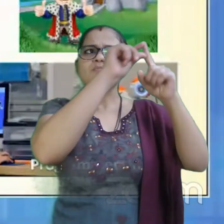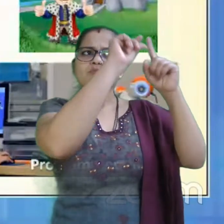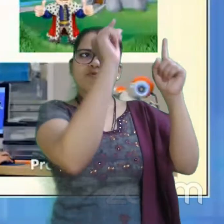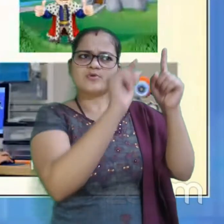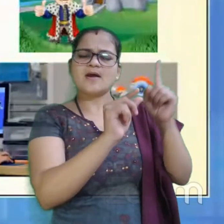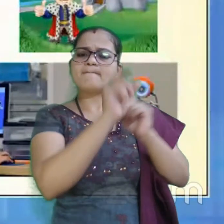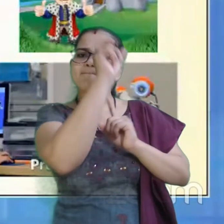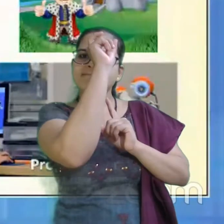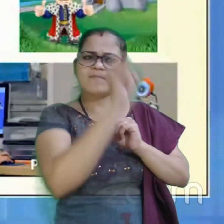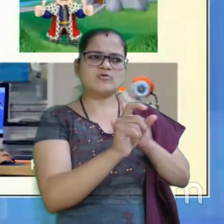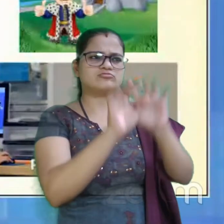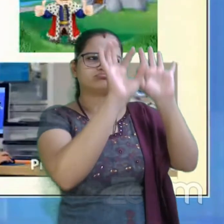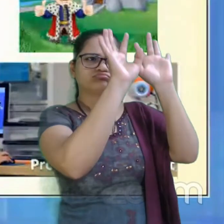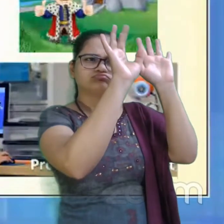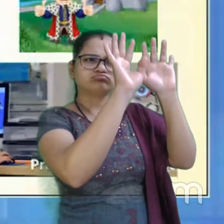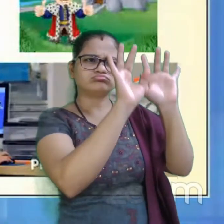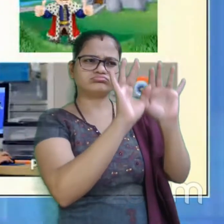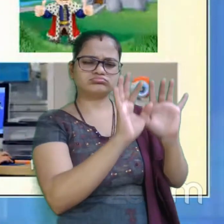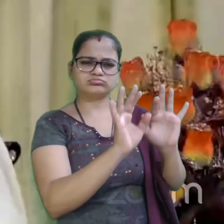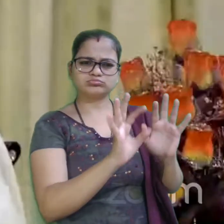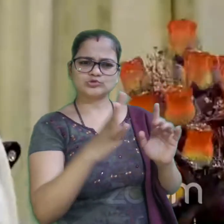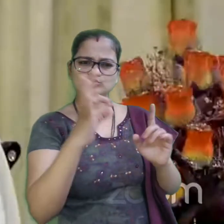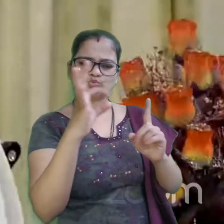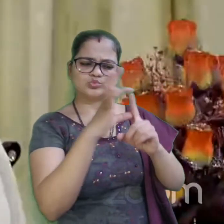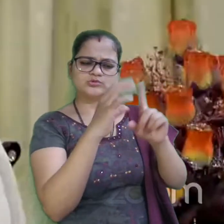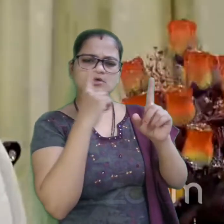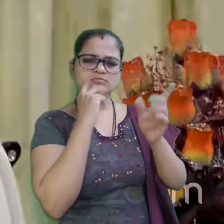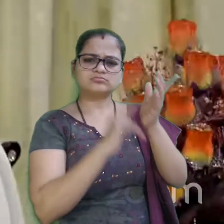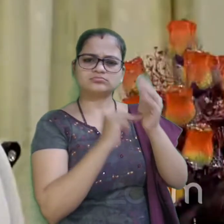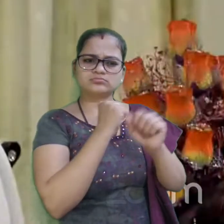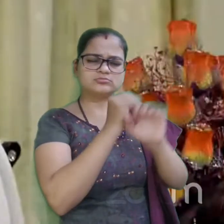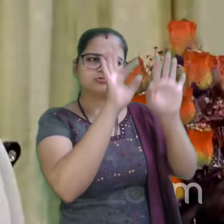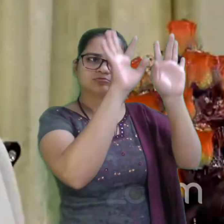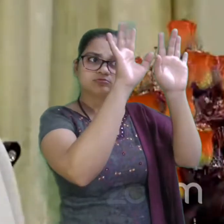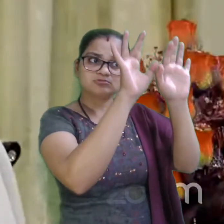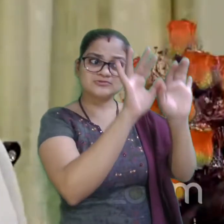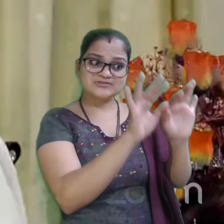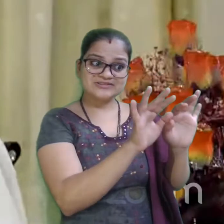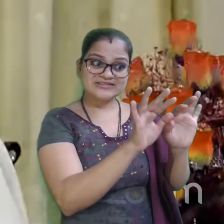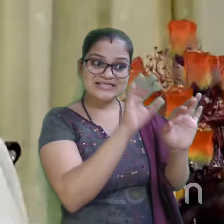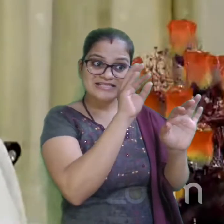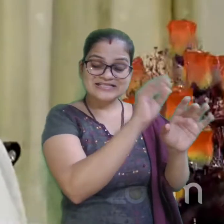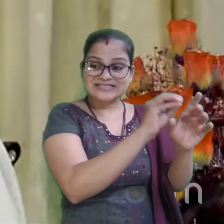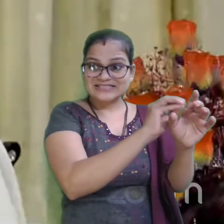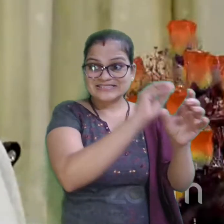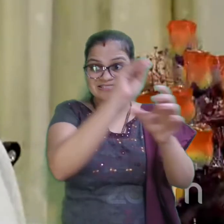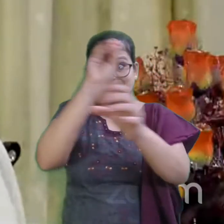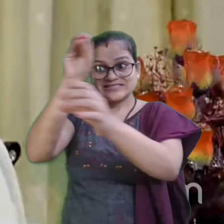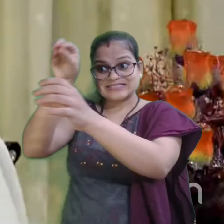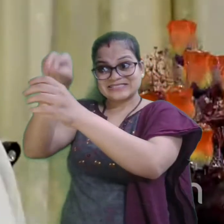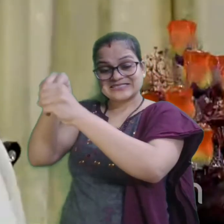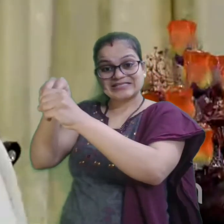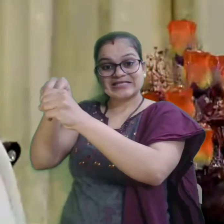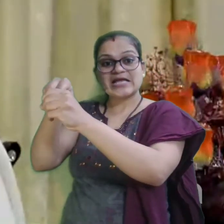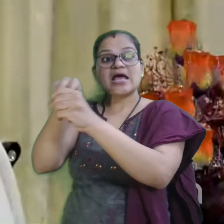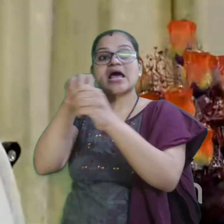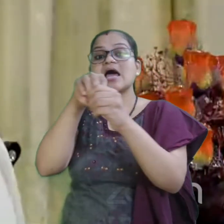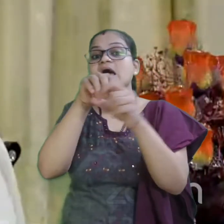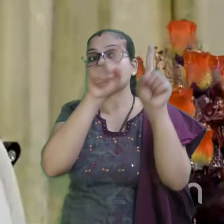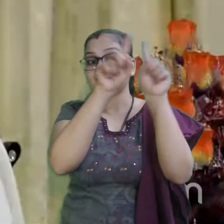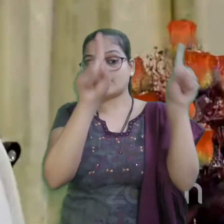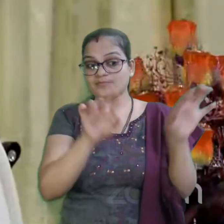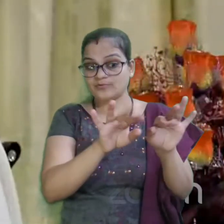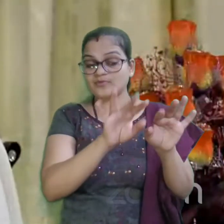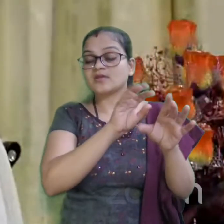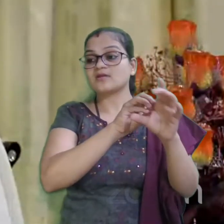robot. You see, there is a programmer who's coding and writing a program, and that program is being executed by